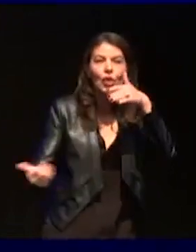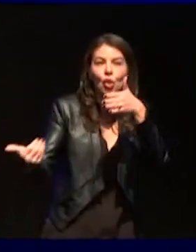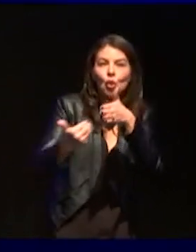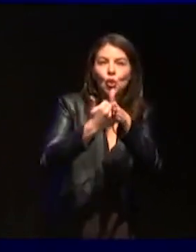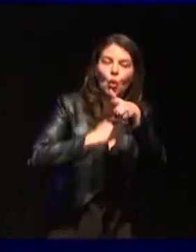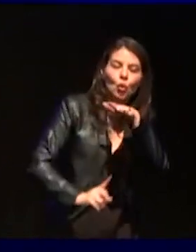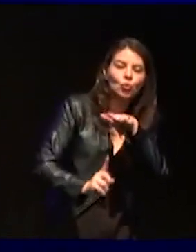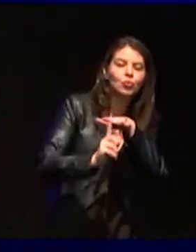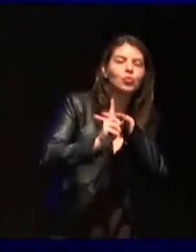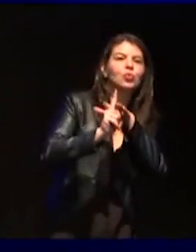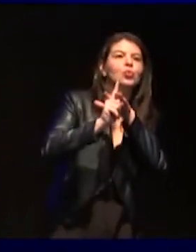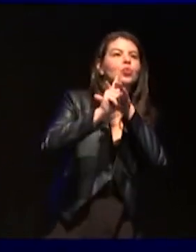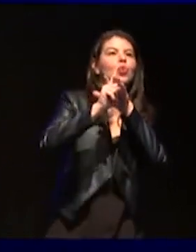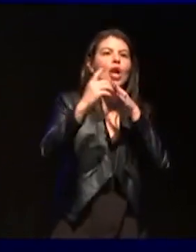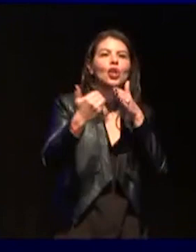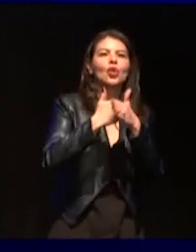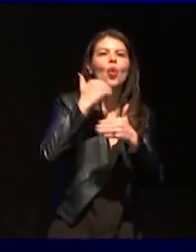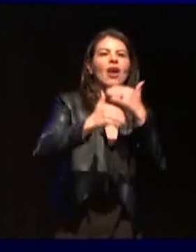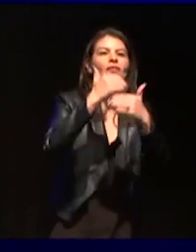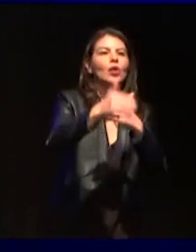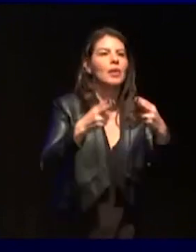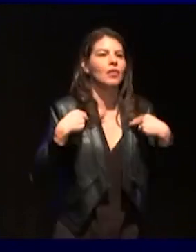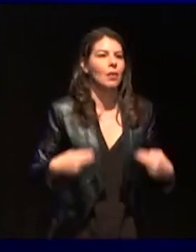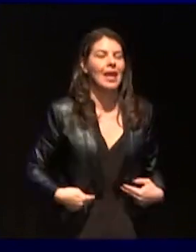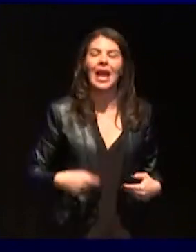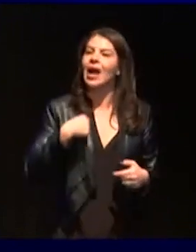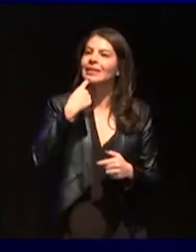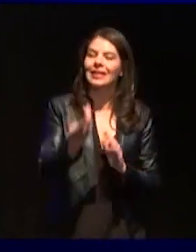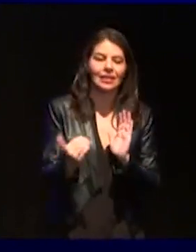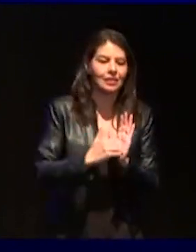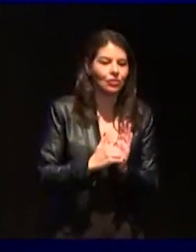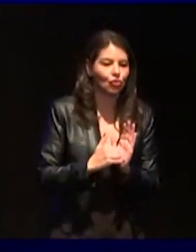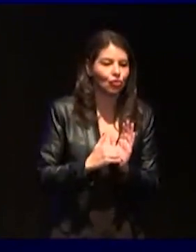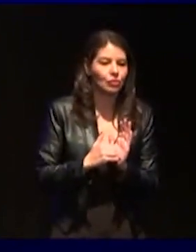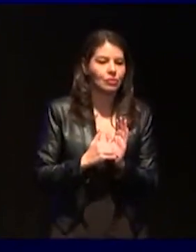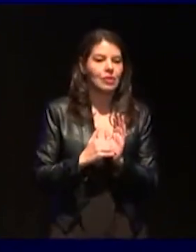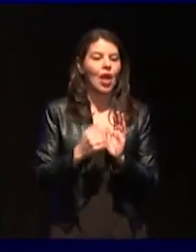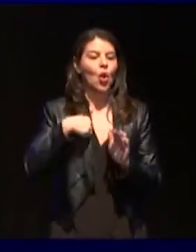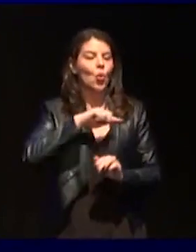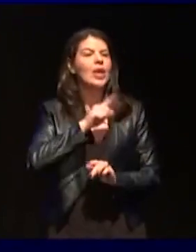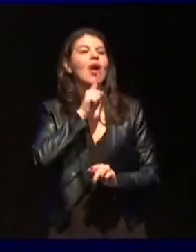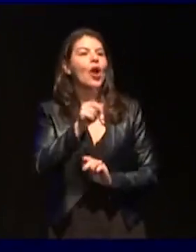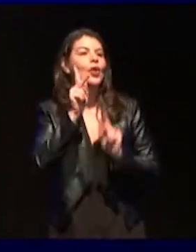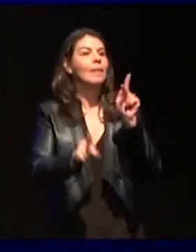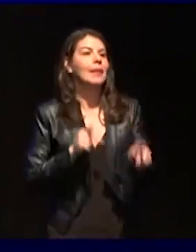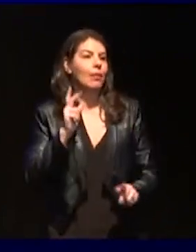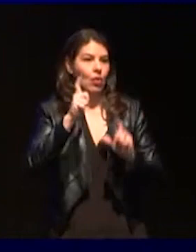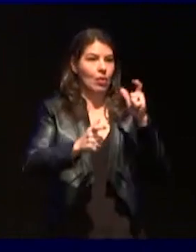emergence of the next unfoldment of humanity. I'll say it again. We are the people of the